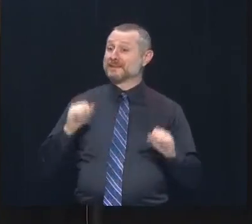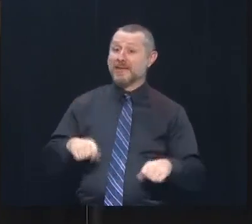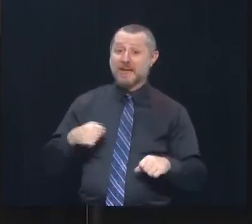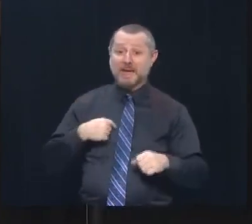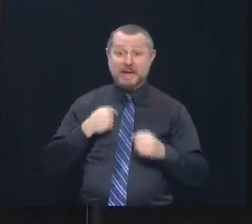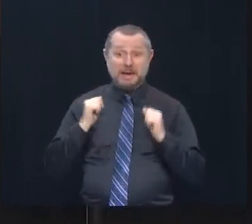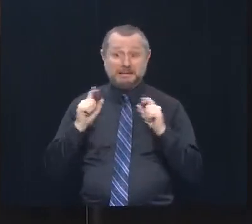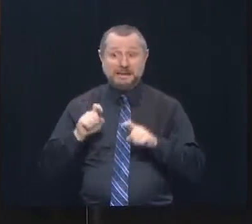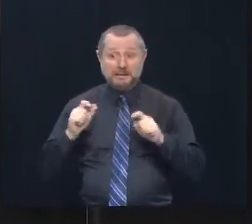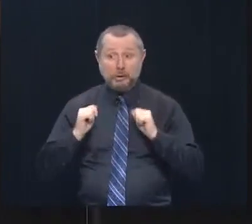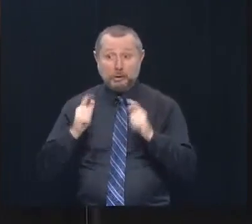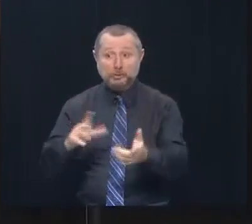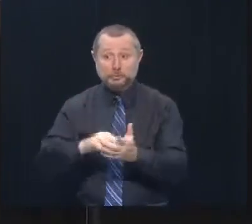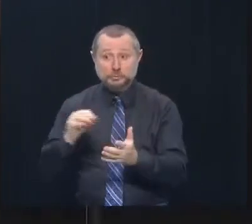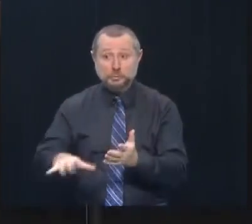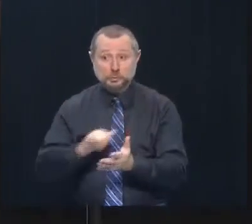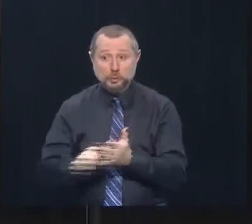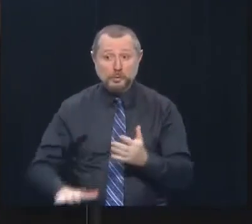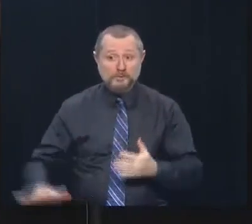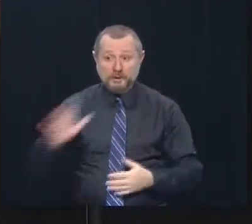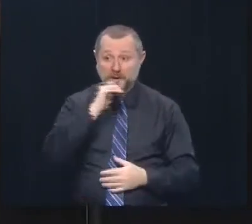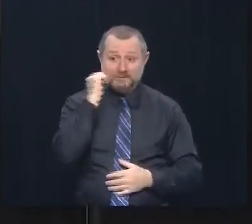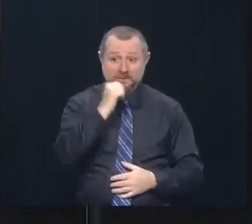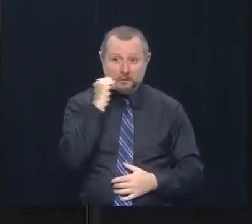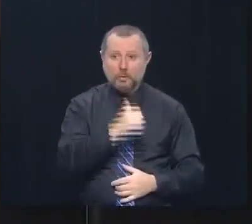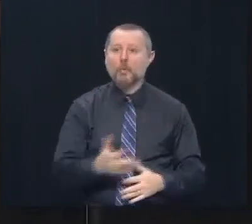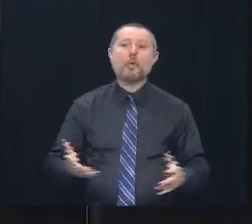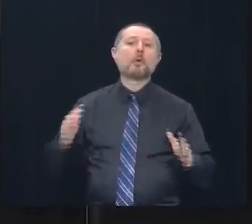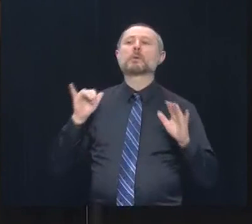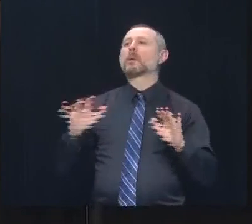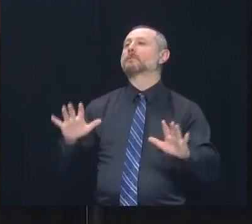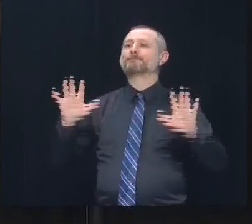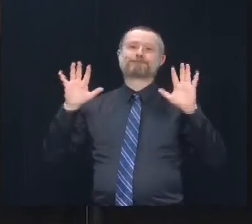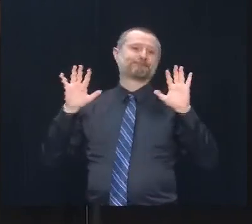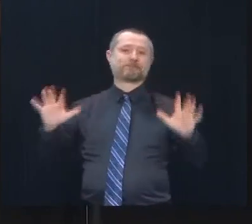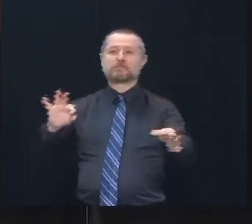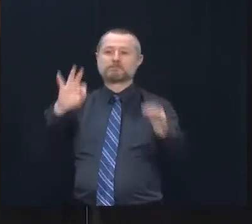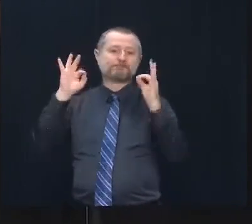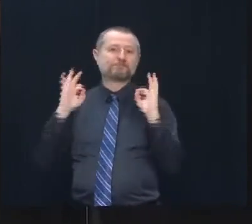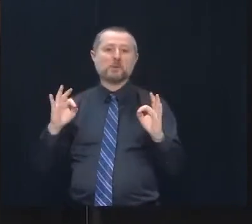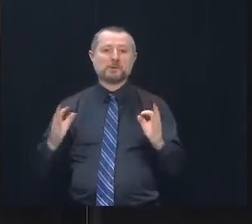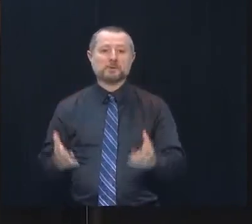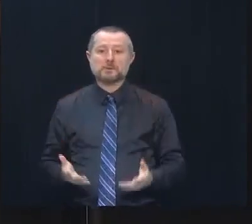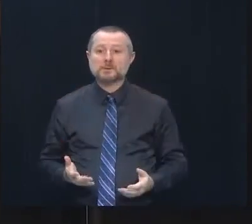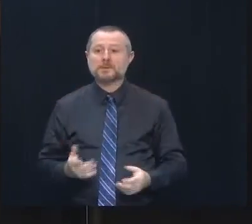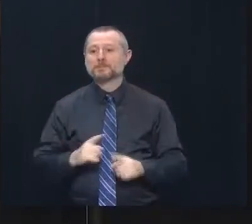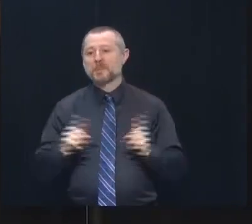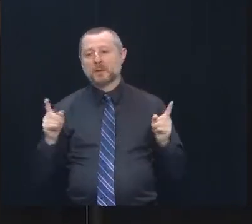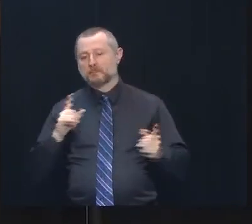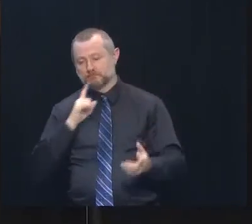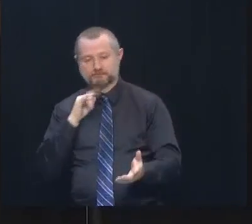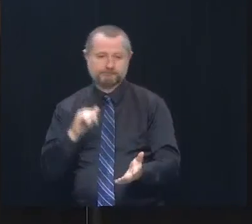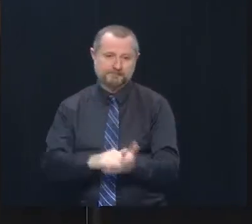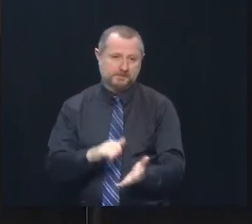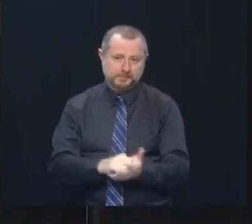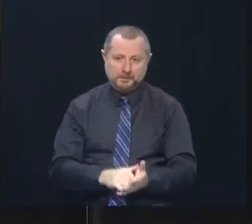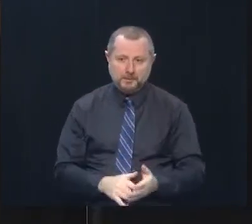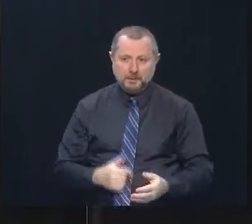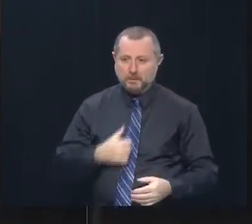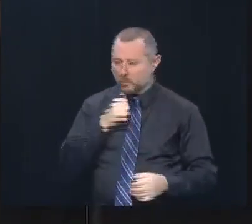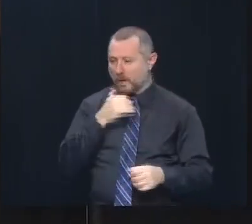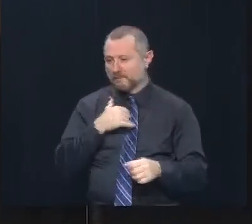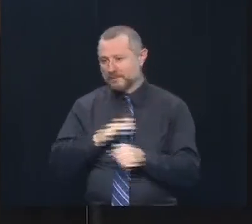in the state every day, that would be the optimum, right? but you can't. You just don't have enough